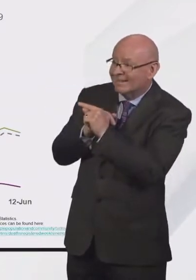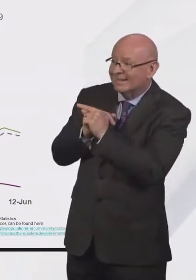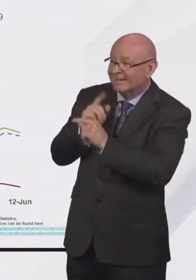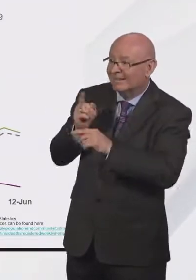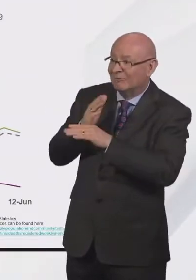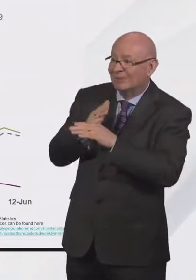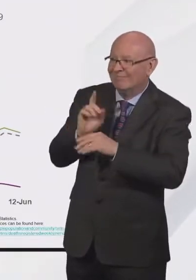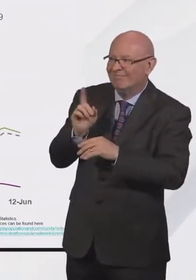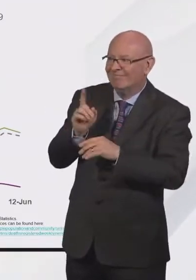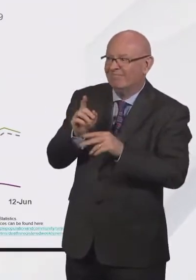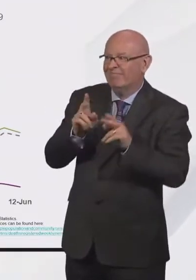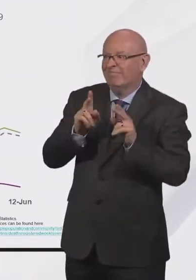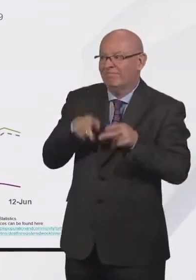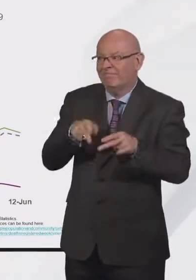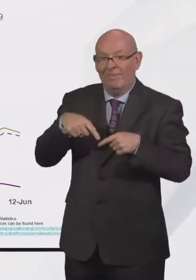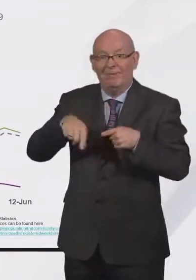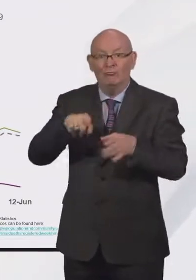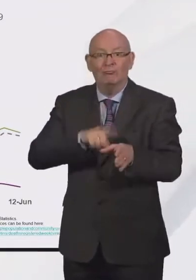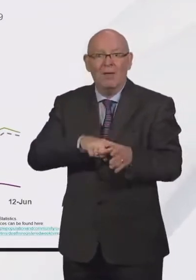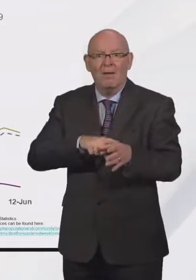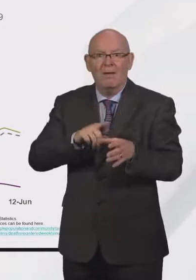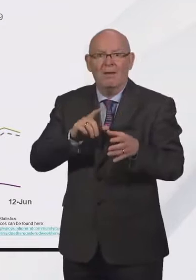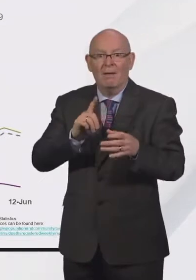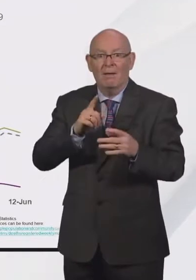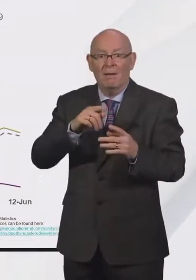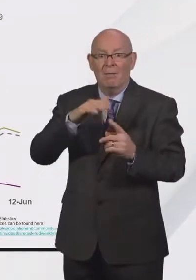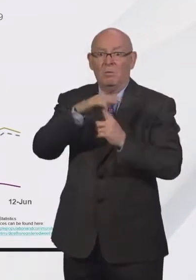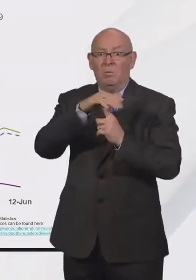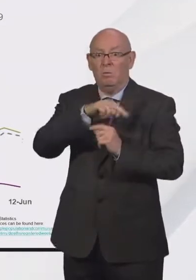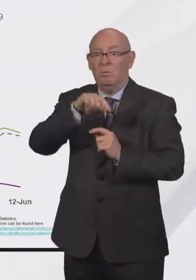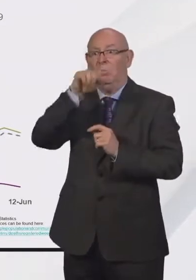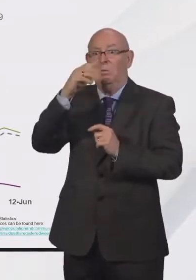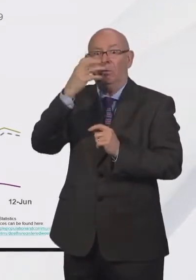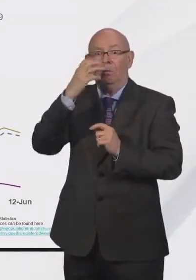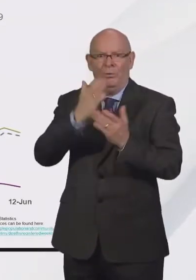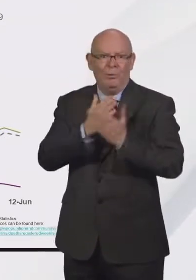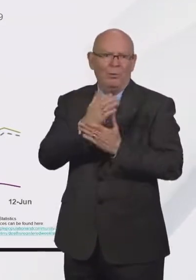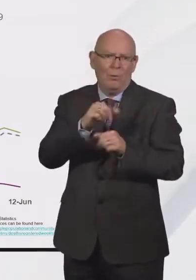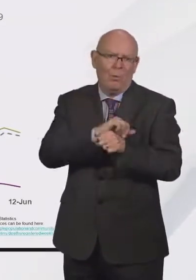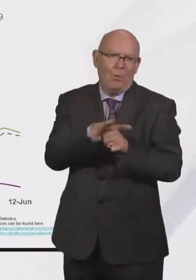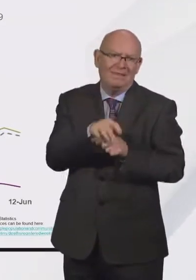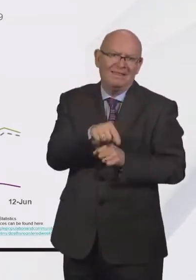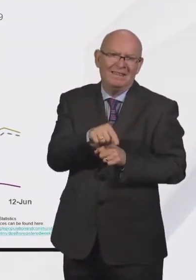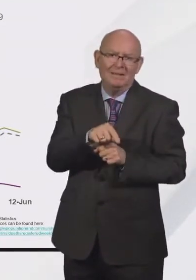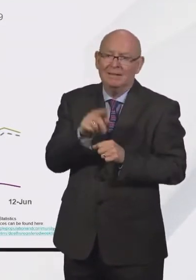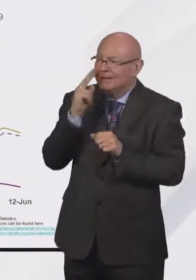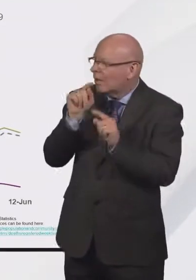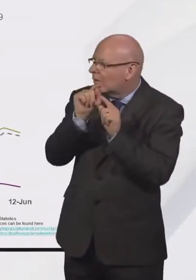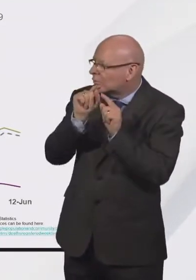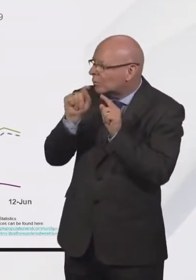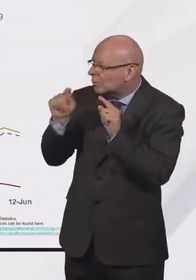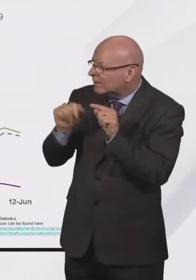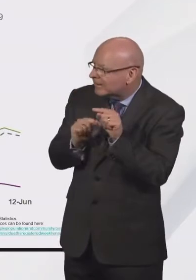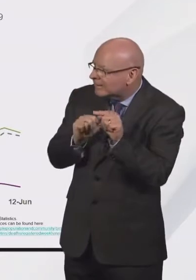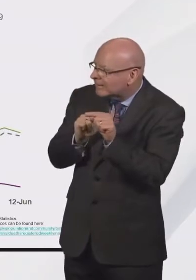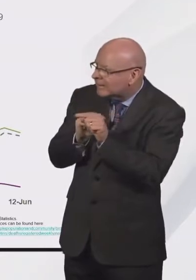previously. And what you can see is that we're coming back down to average levels of death for the UK now. And